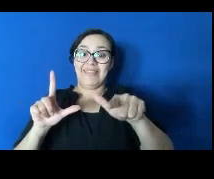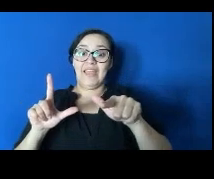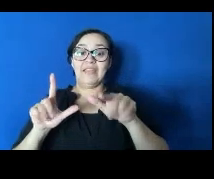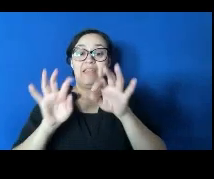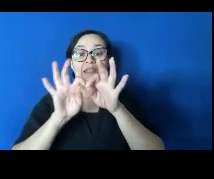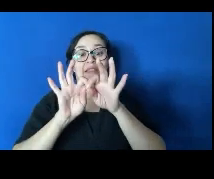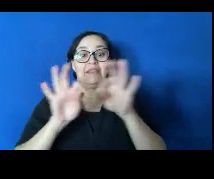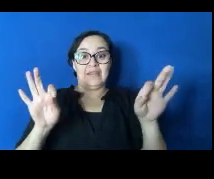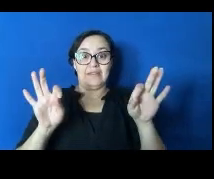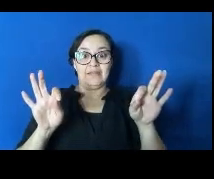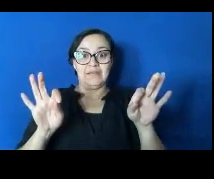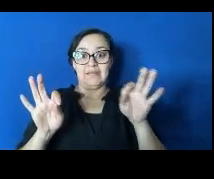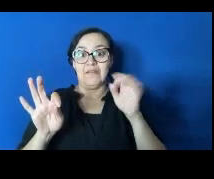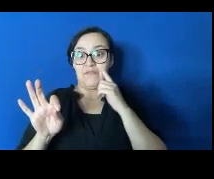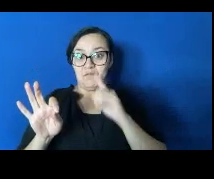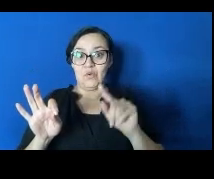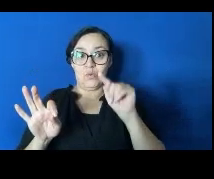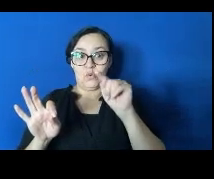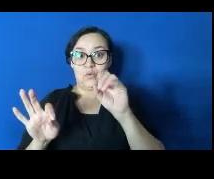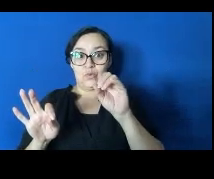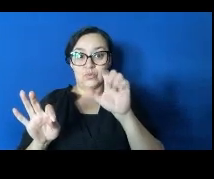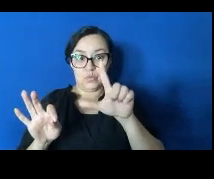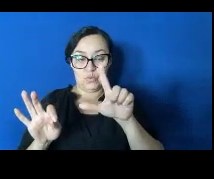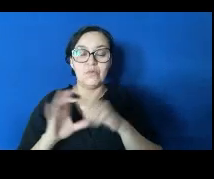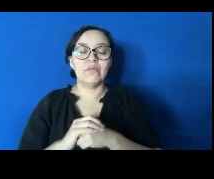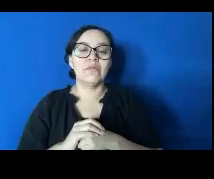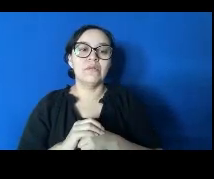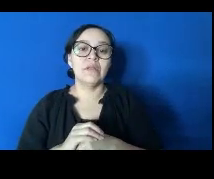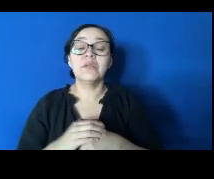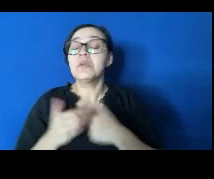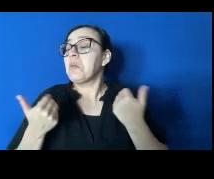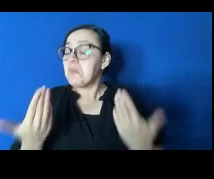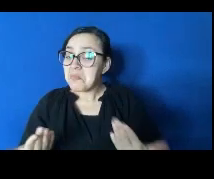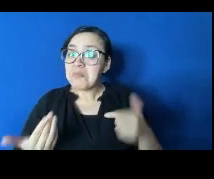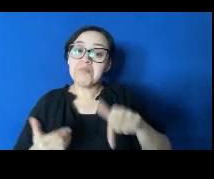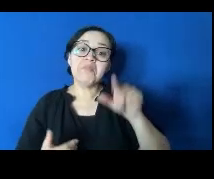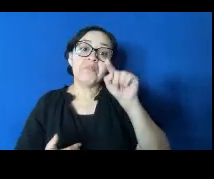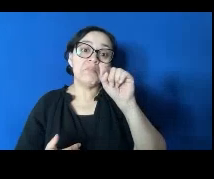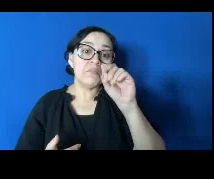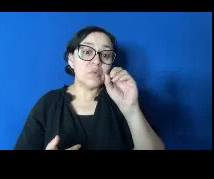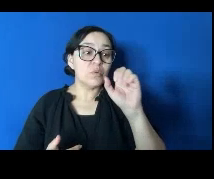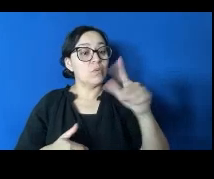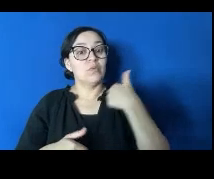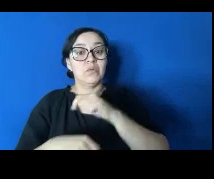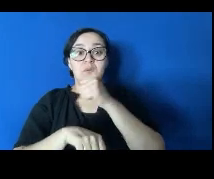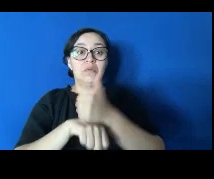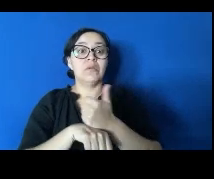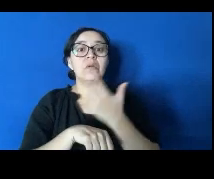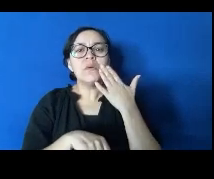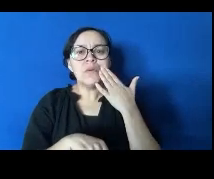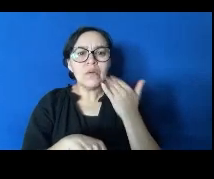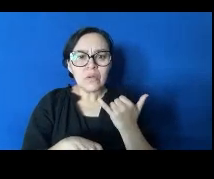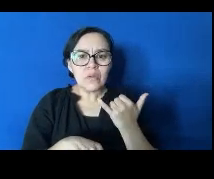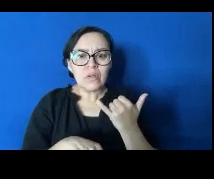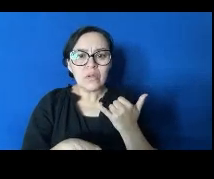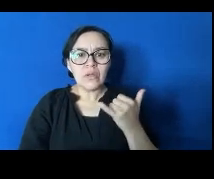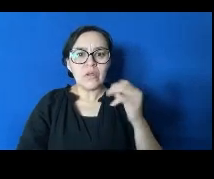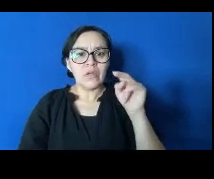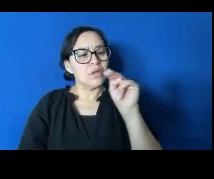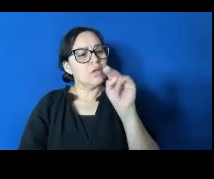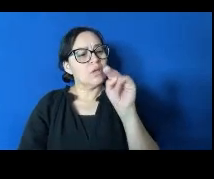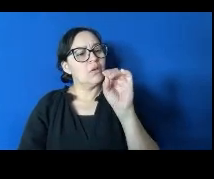herramienta slides. directamente. Here's the link for the tool Así que directly. esta herramienta se So hizo porque this tool was dentro de la created NOAA, la because NOAA tiene